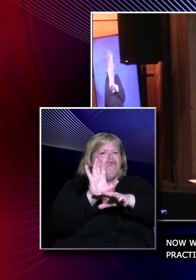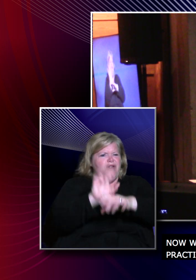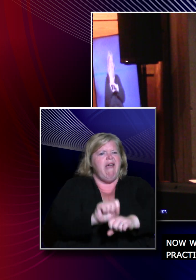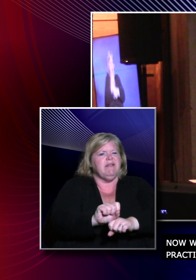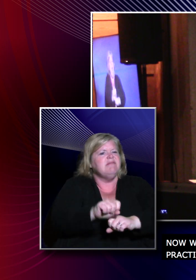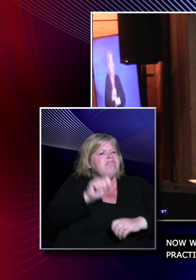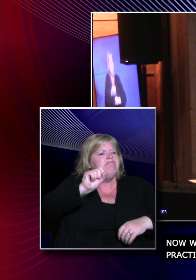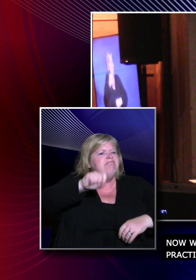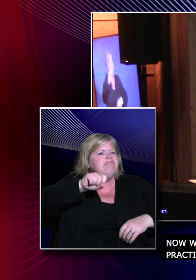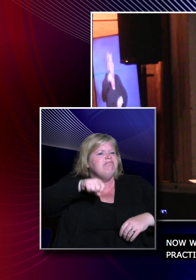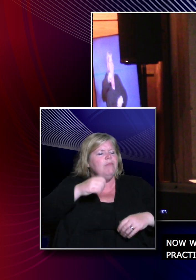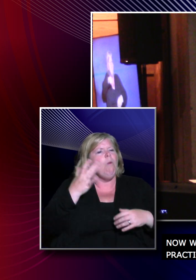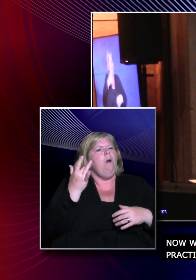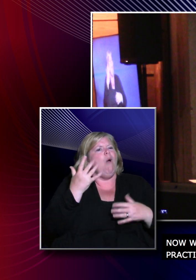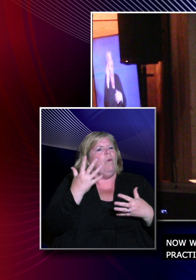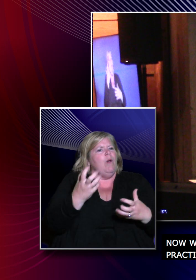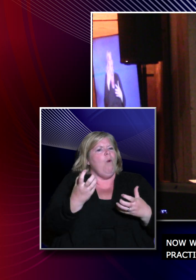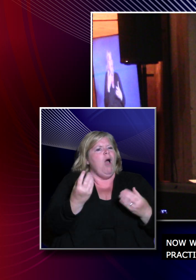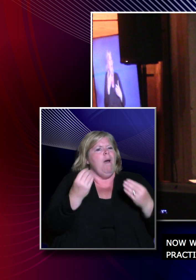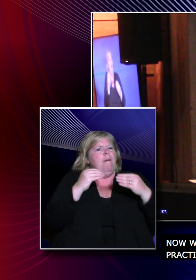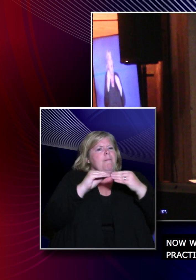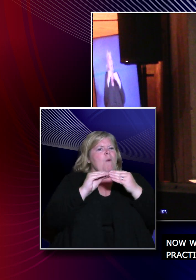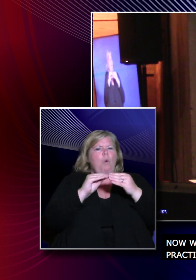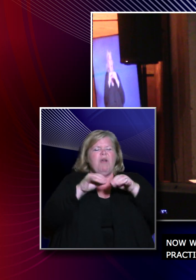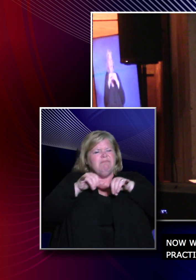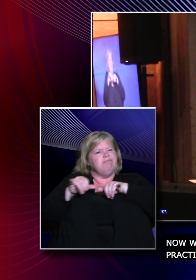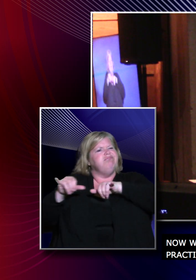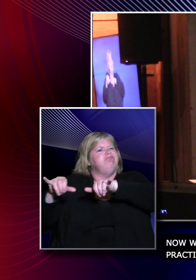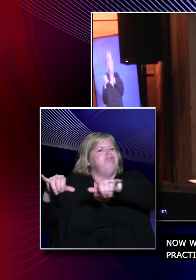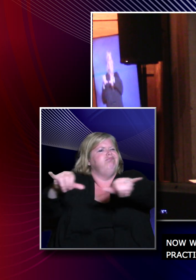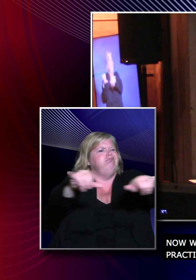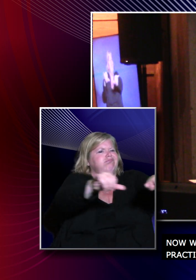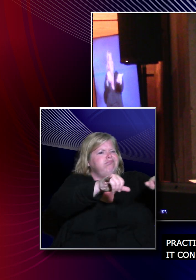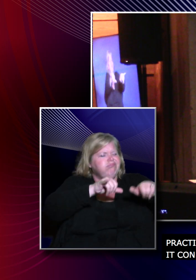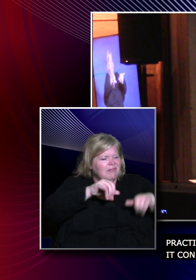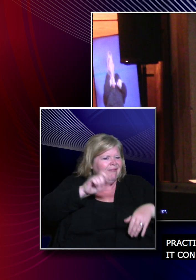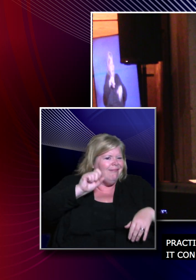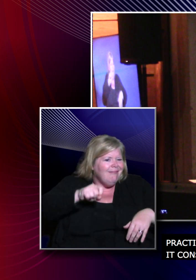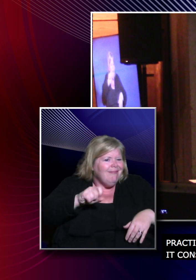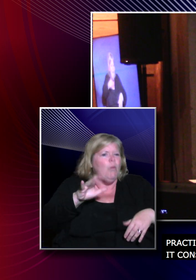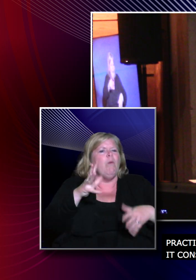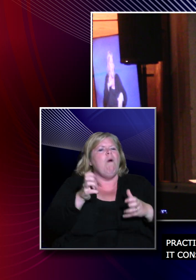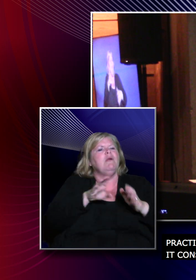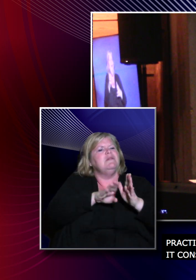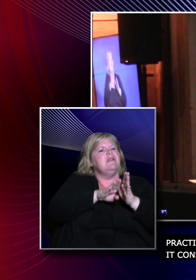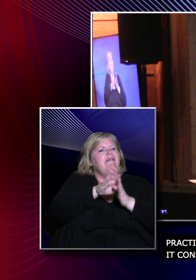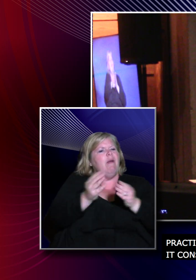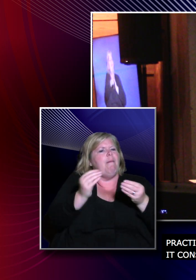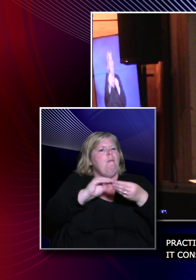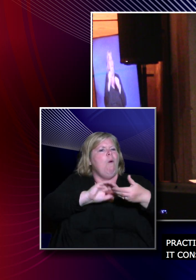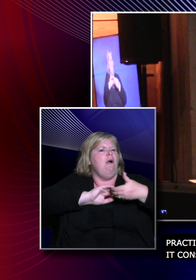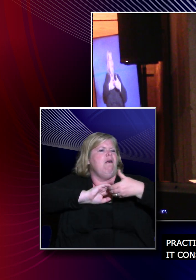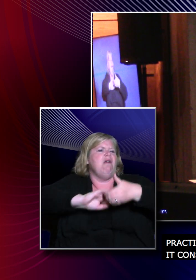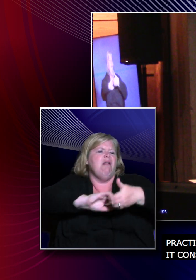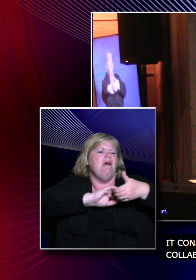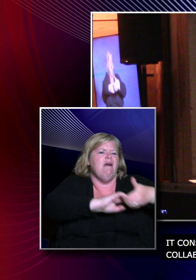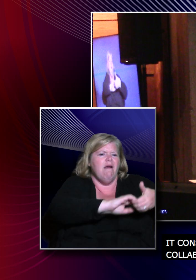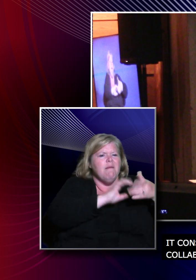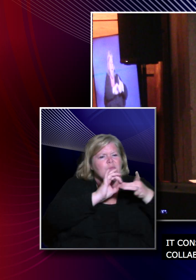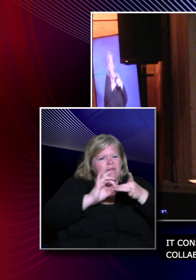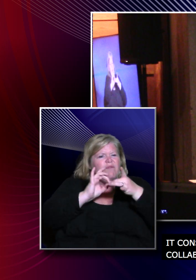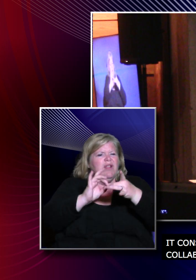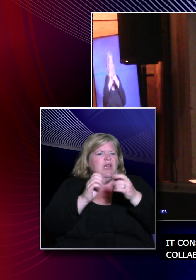to try to make it consistent across the agency and to develop better collaborative relationships with